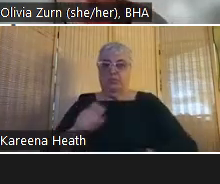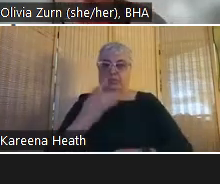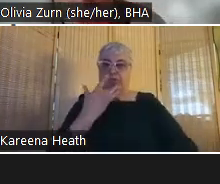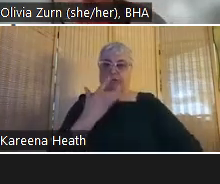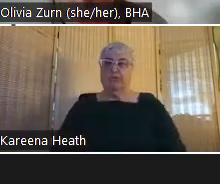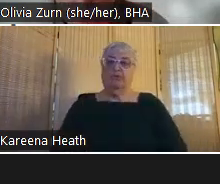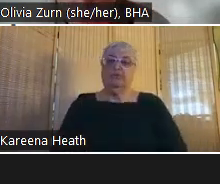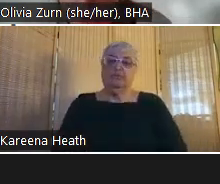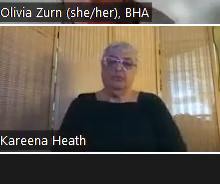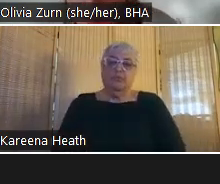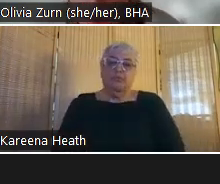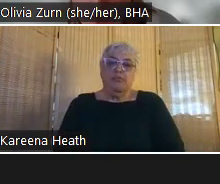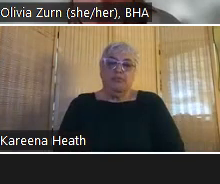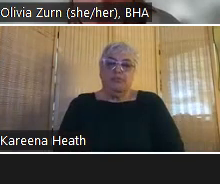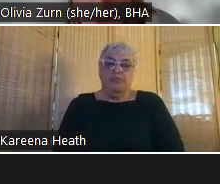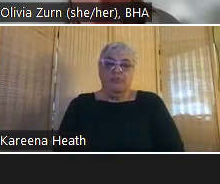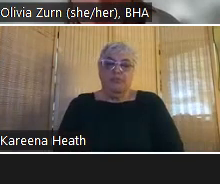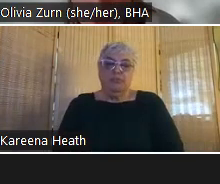of the individual.